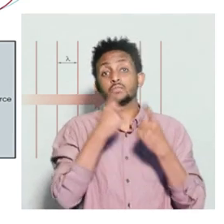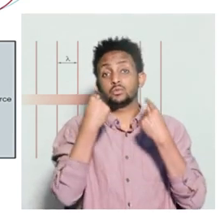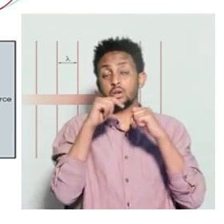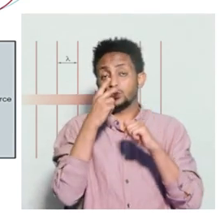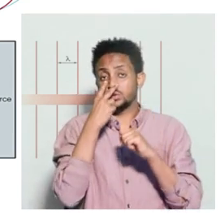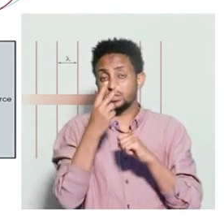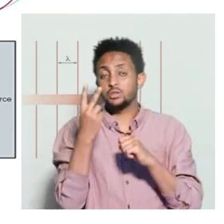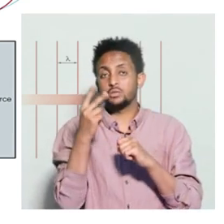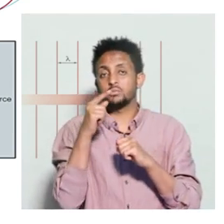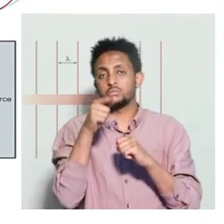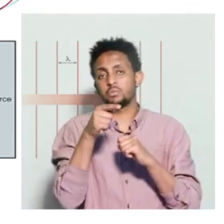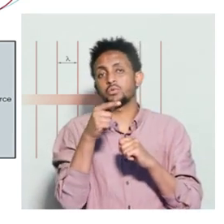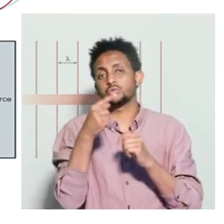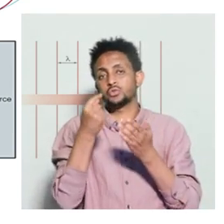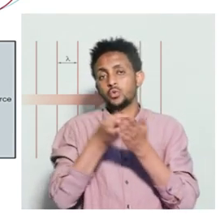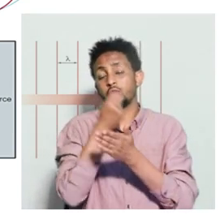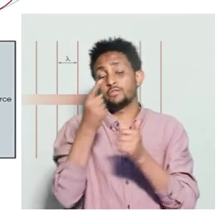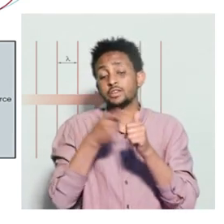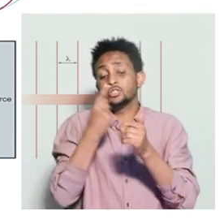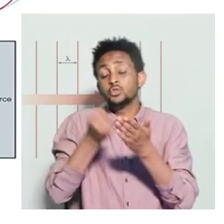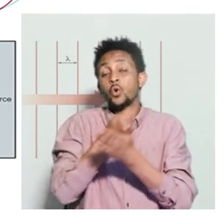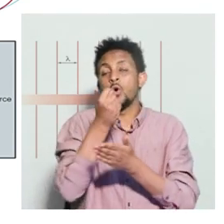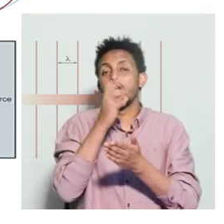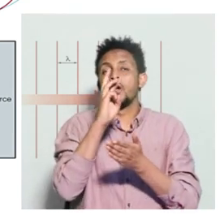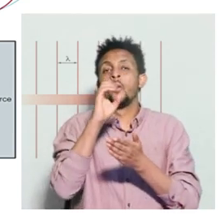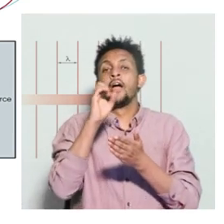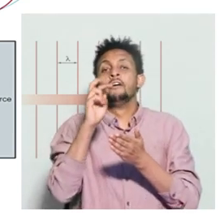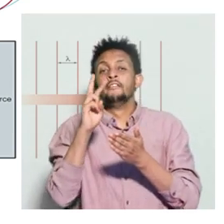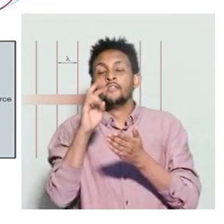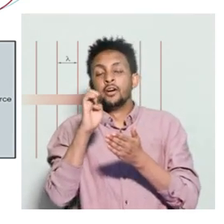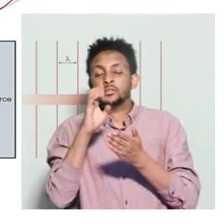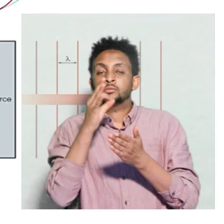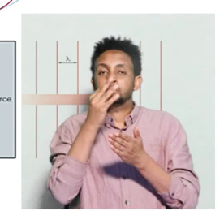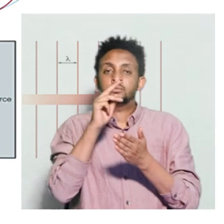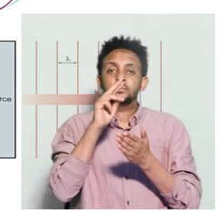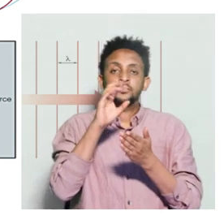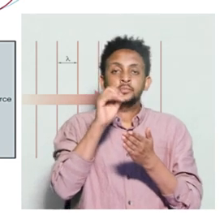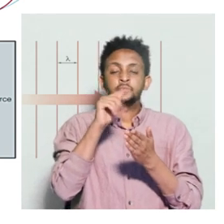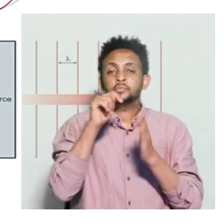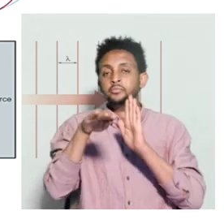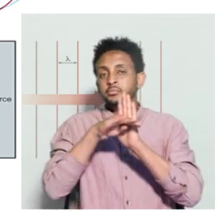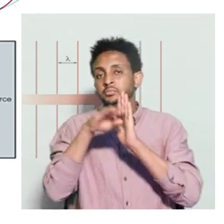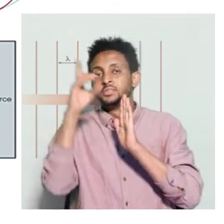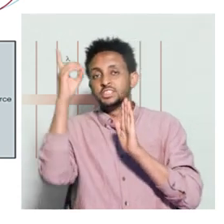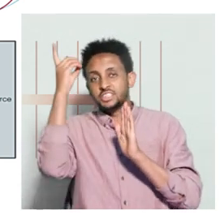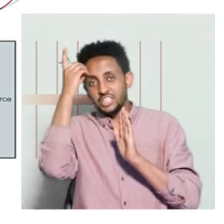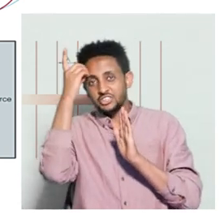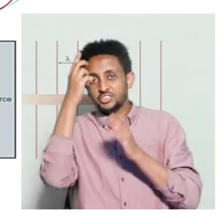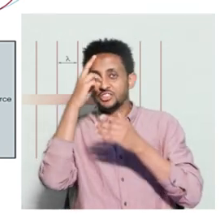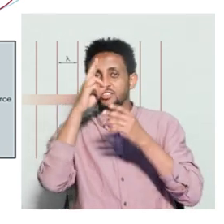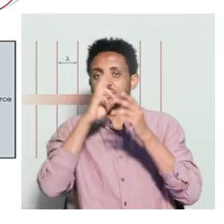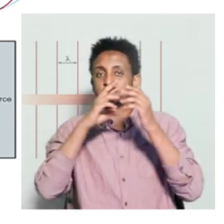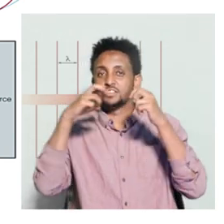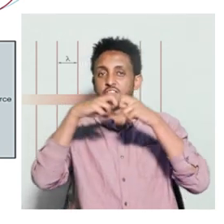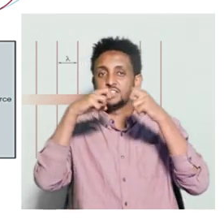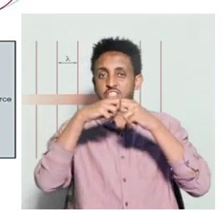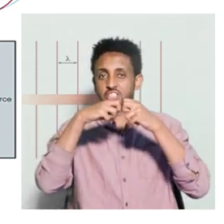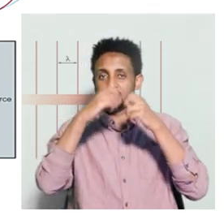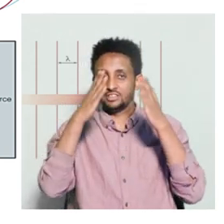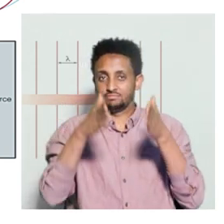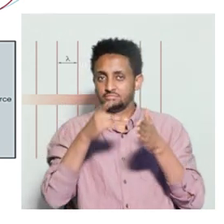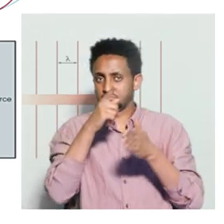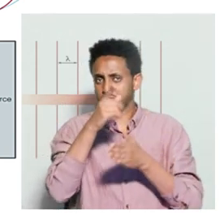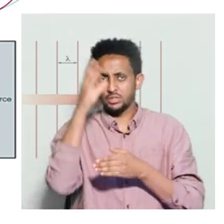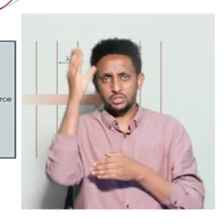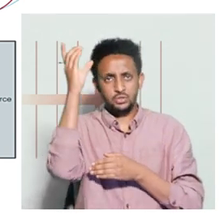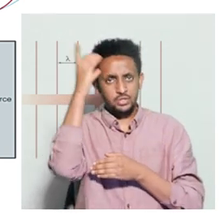those theories. The first theory is wavefront. Wavefront was proposed by a Dutch physicist known to be Christian